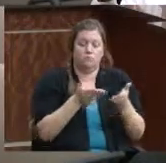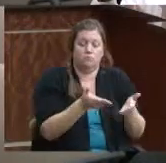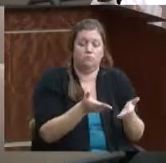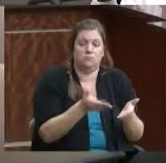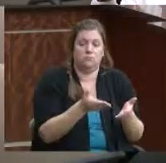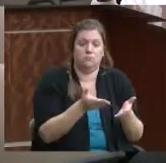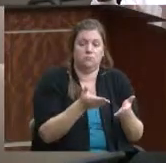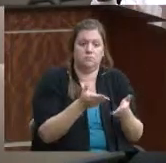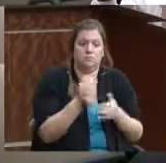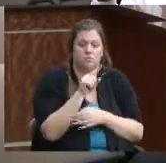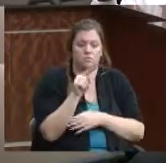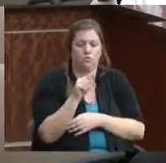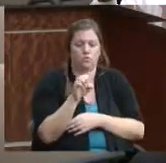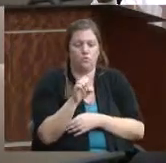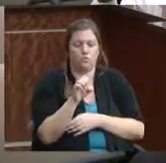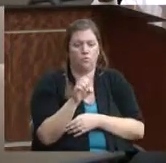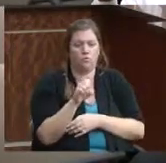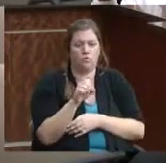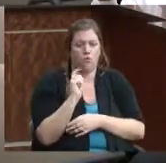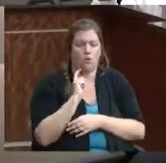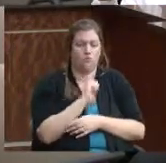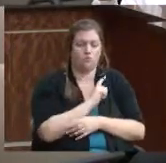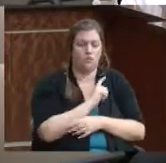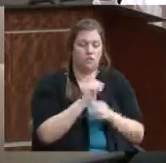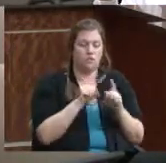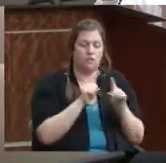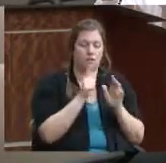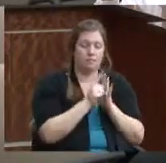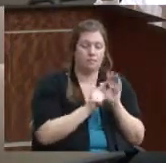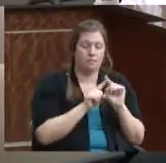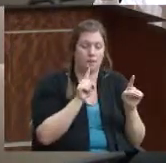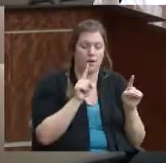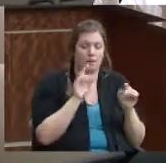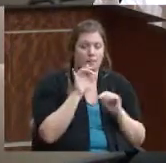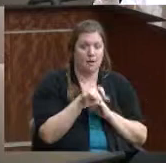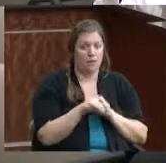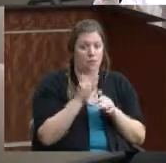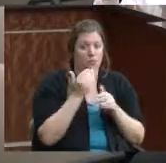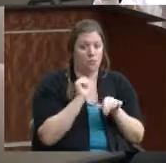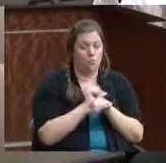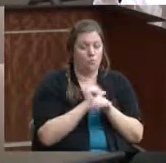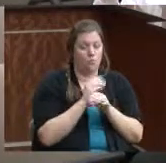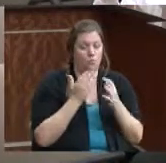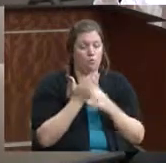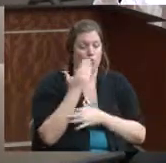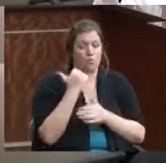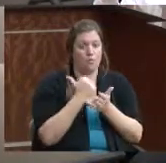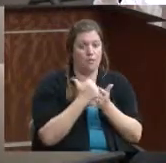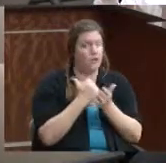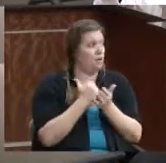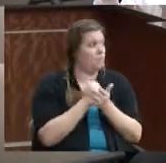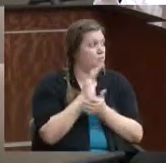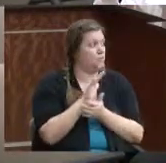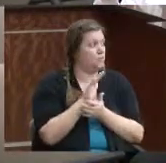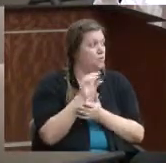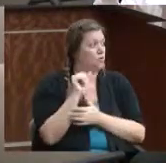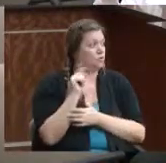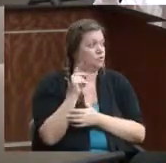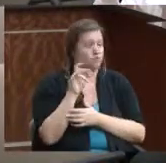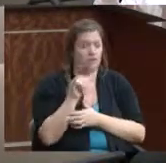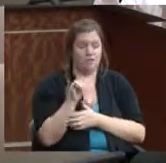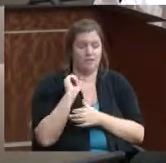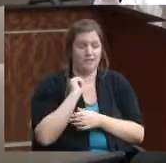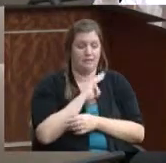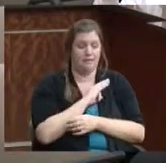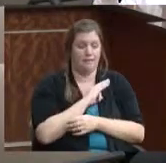was a zoning application or legislation. So that was worked through with the help of your attorney and